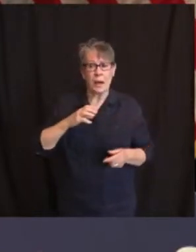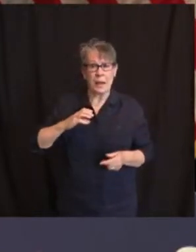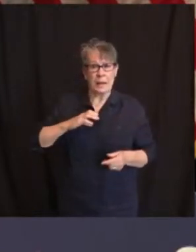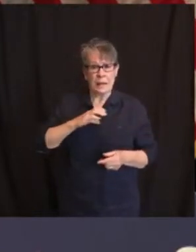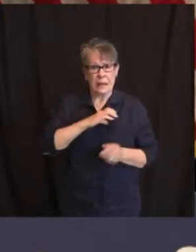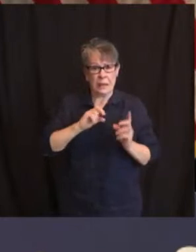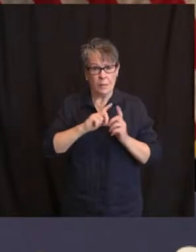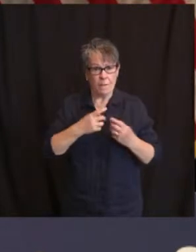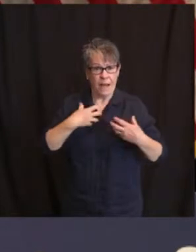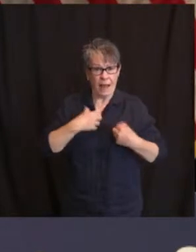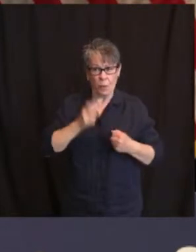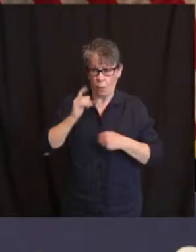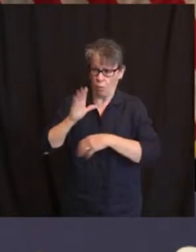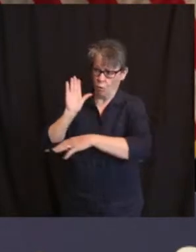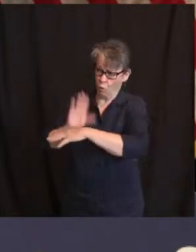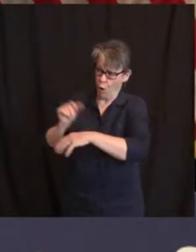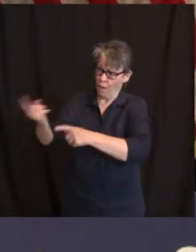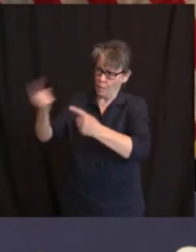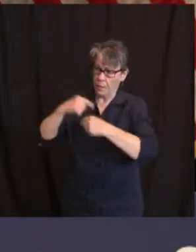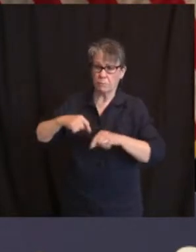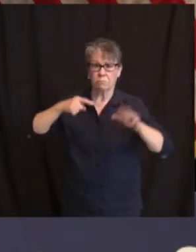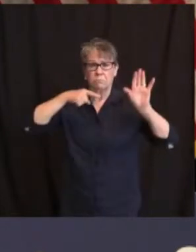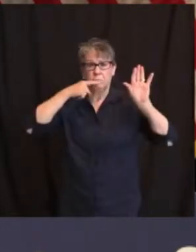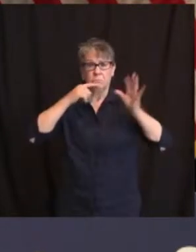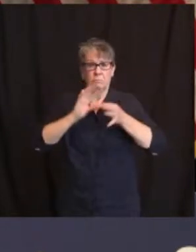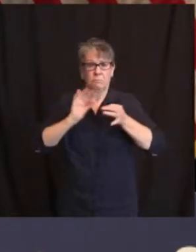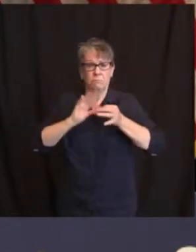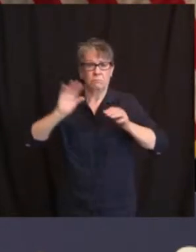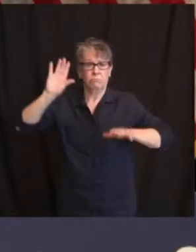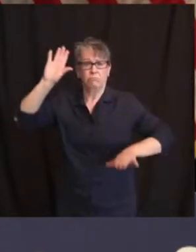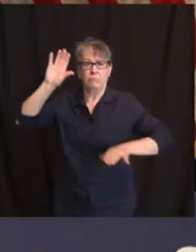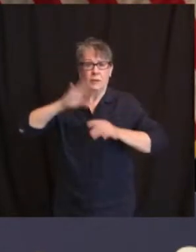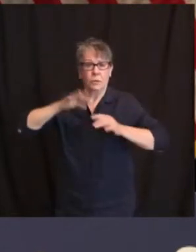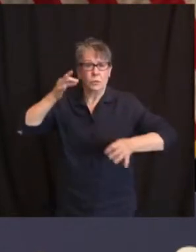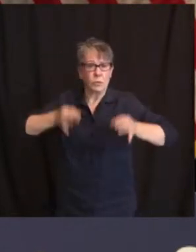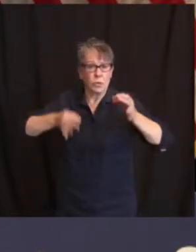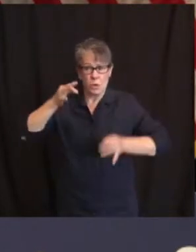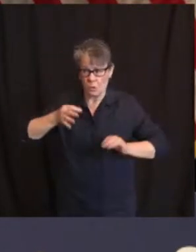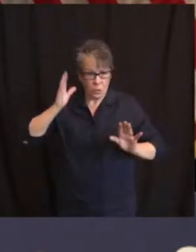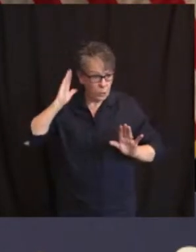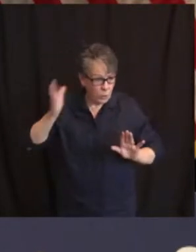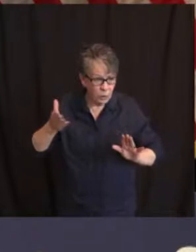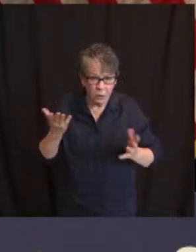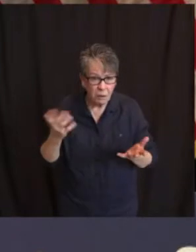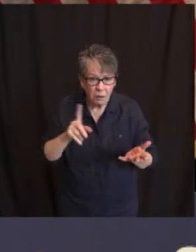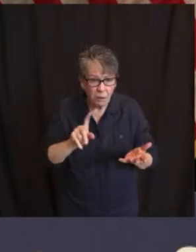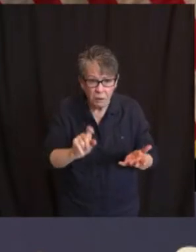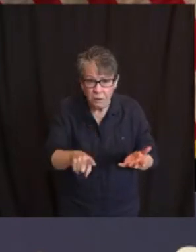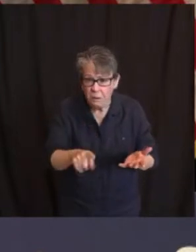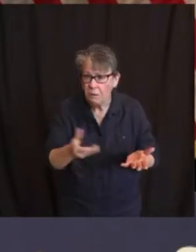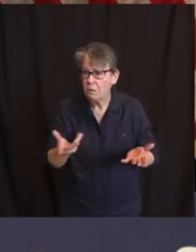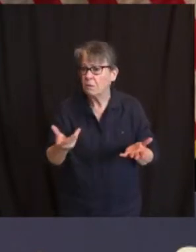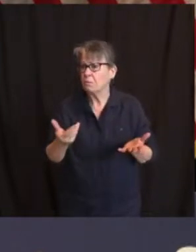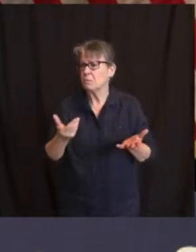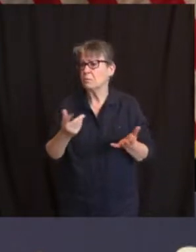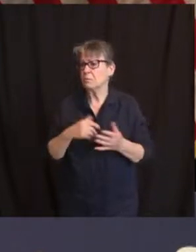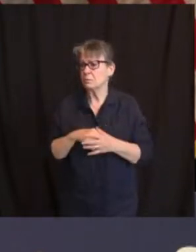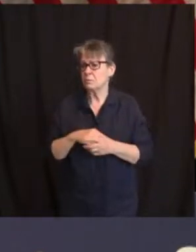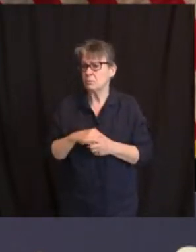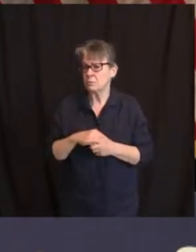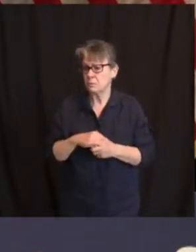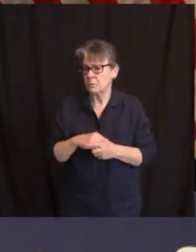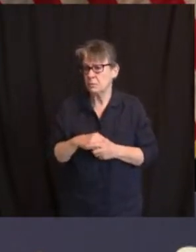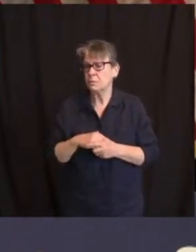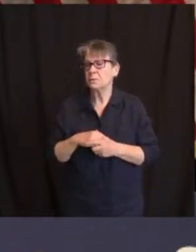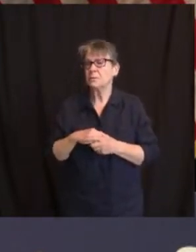yesterday, and I said, just as a general matter, we know it takes a village here. We can't do everything on our own, and we never expected to. And